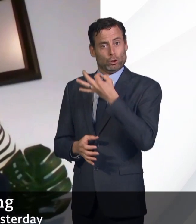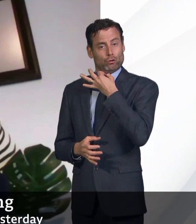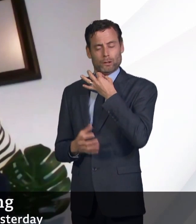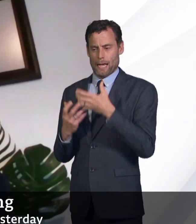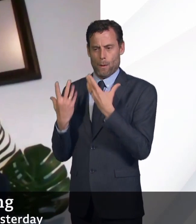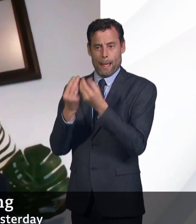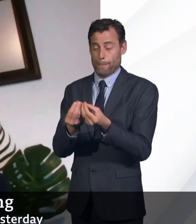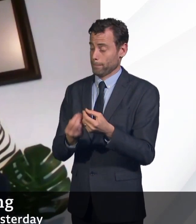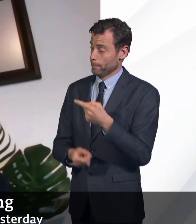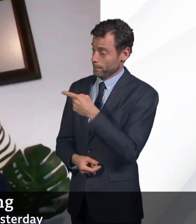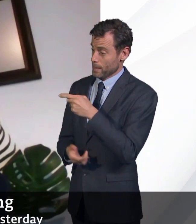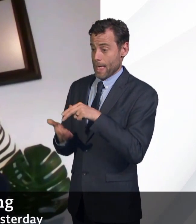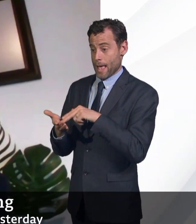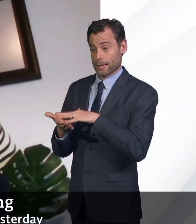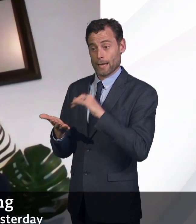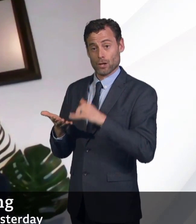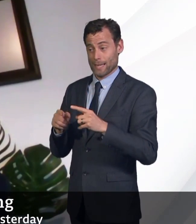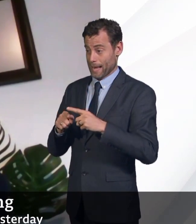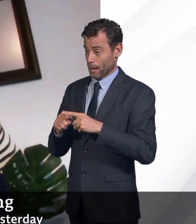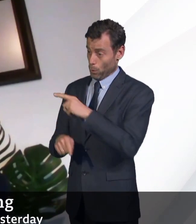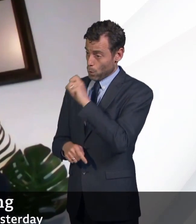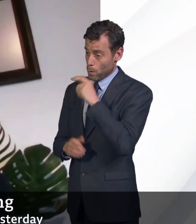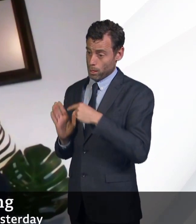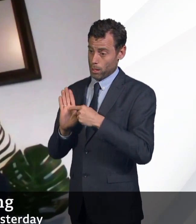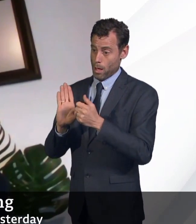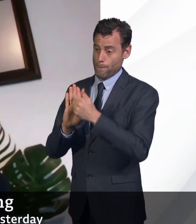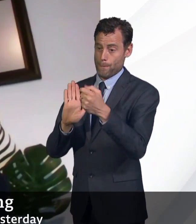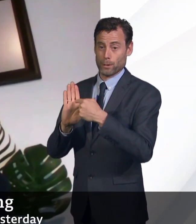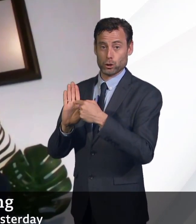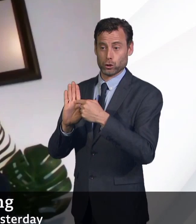commit NHS England to publishing that data, and what can you say